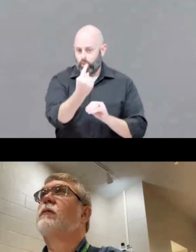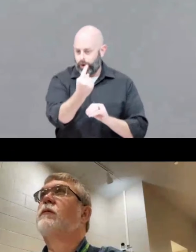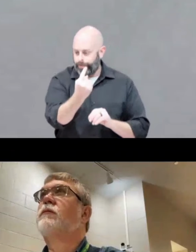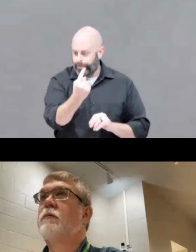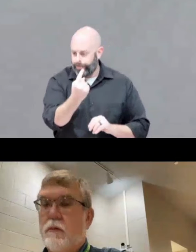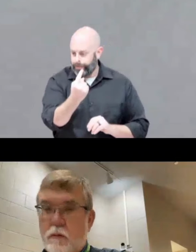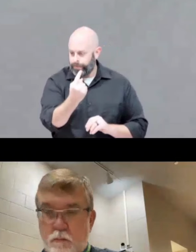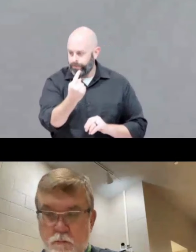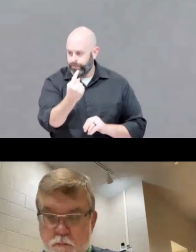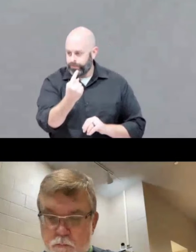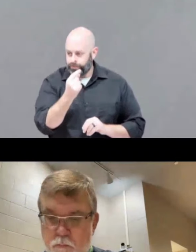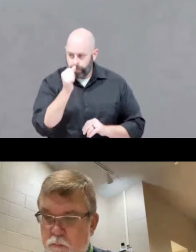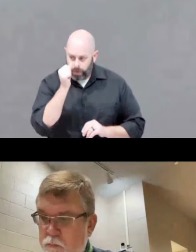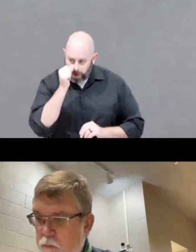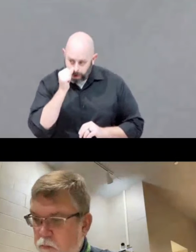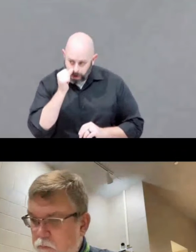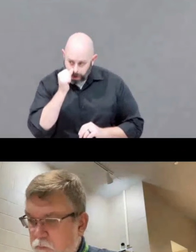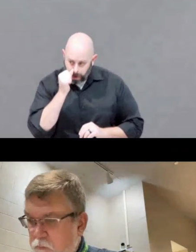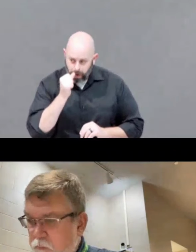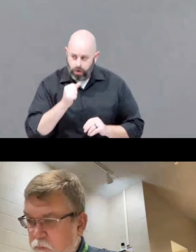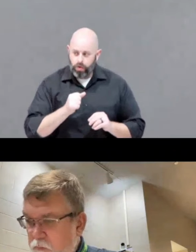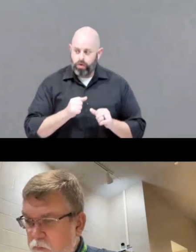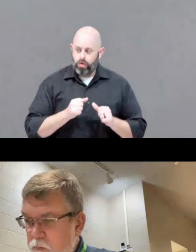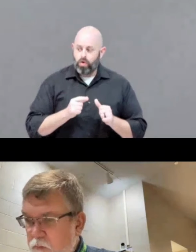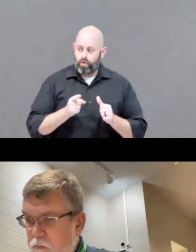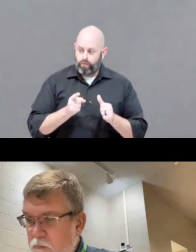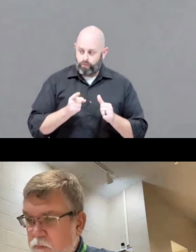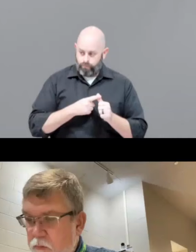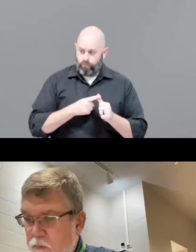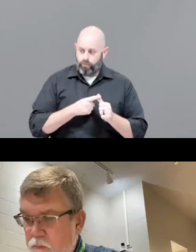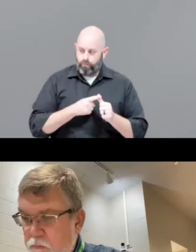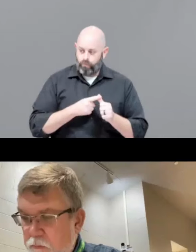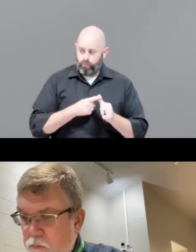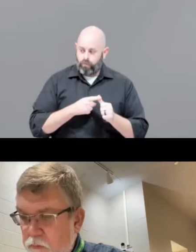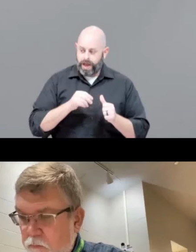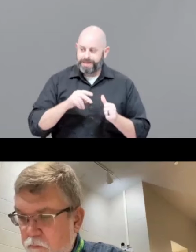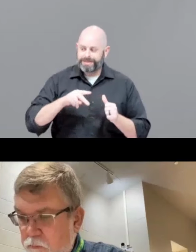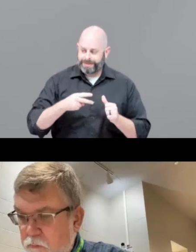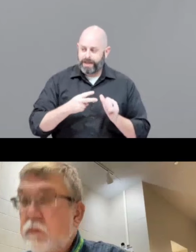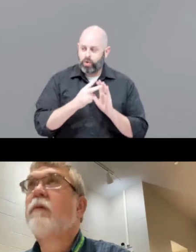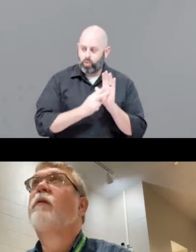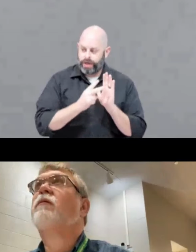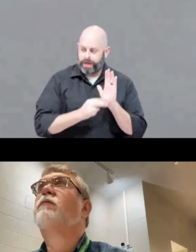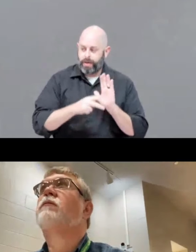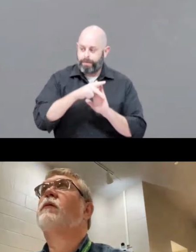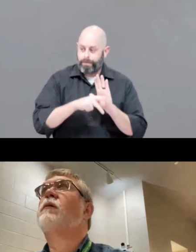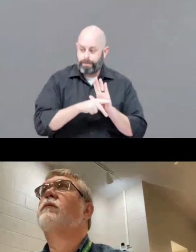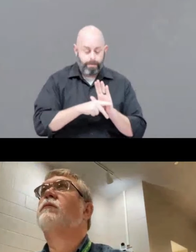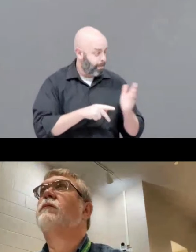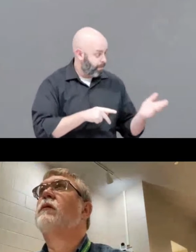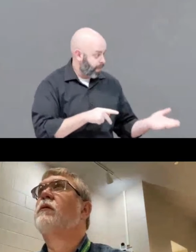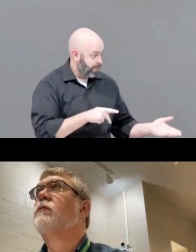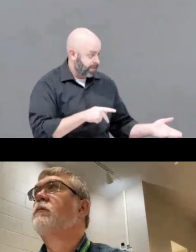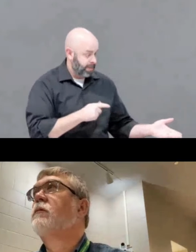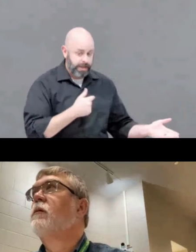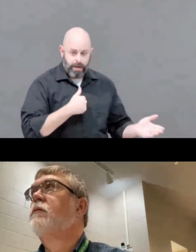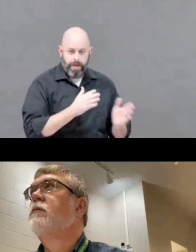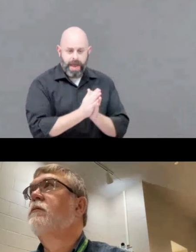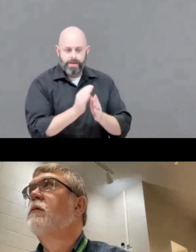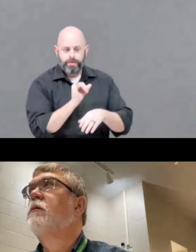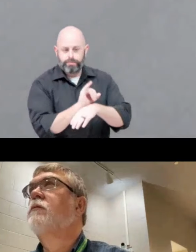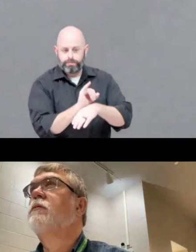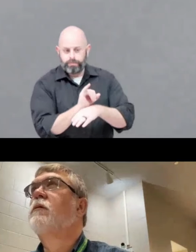the first and second reading of policy. I'll ask